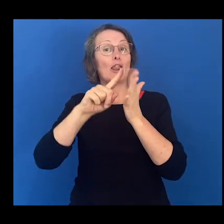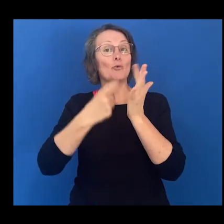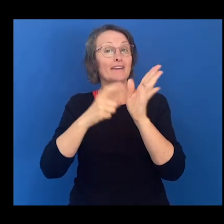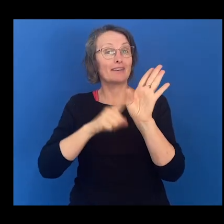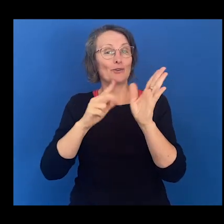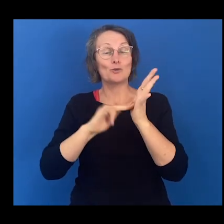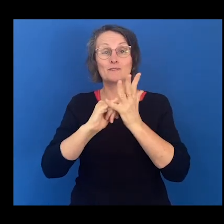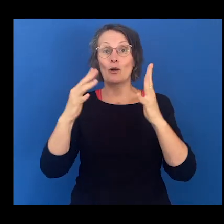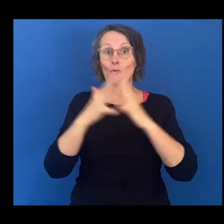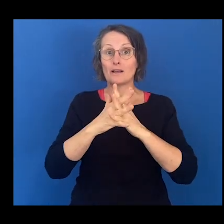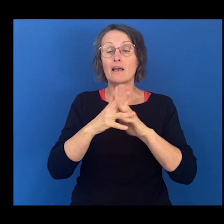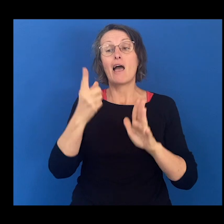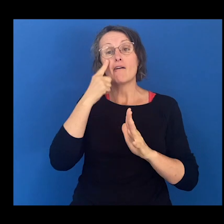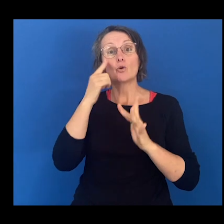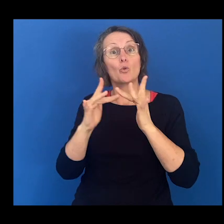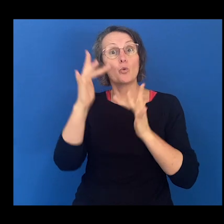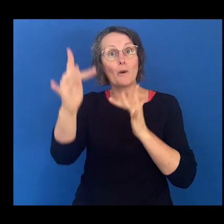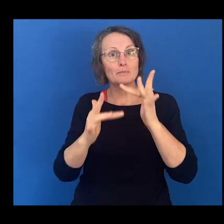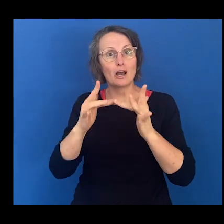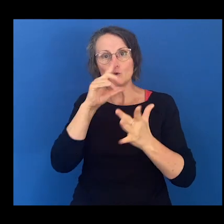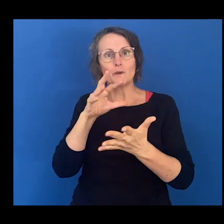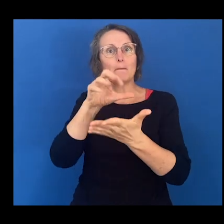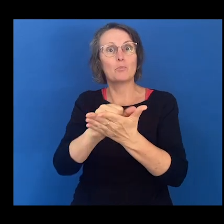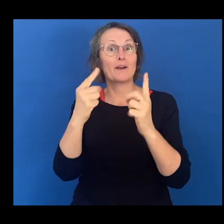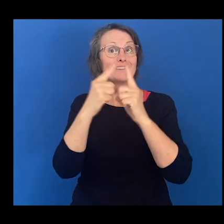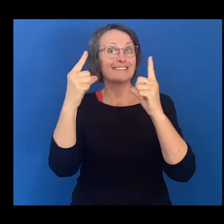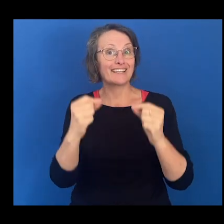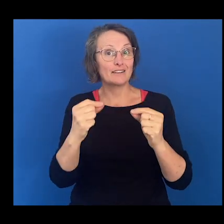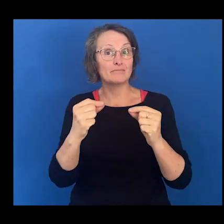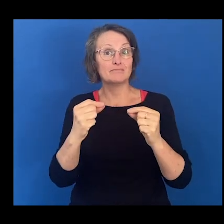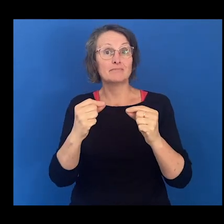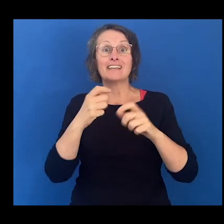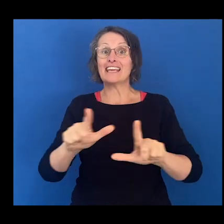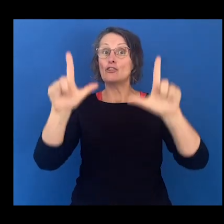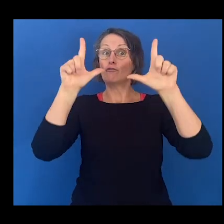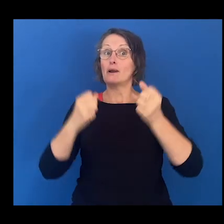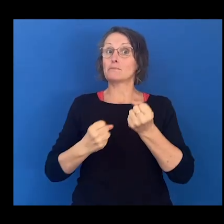for details and to book tickets. In the Frame is supported by Macquarie University